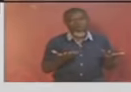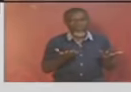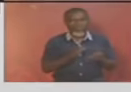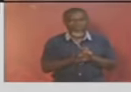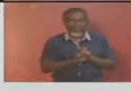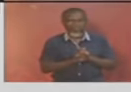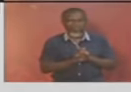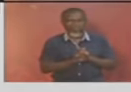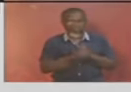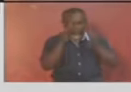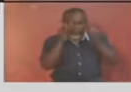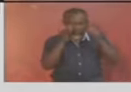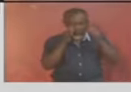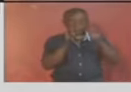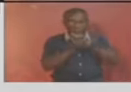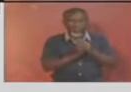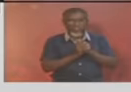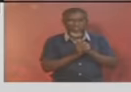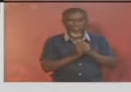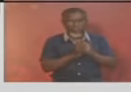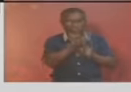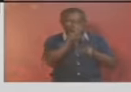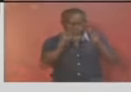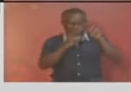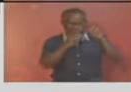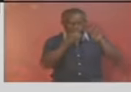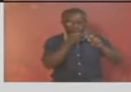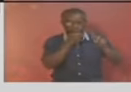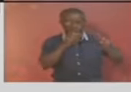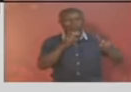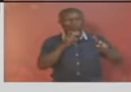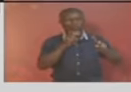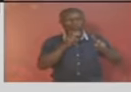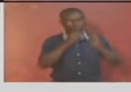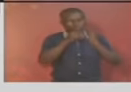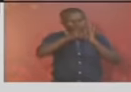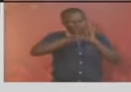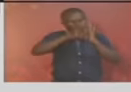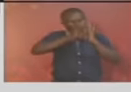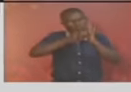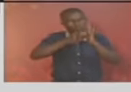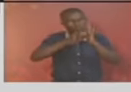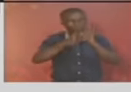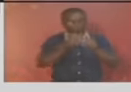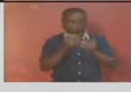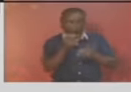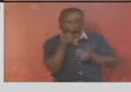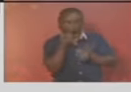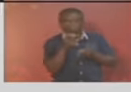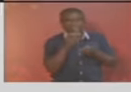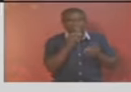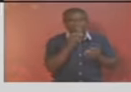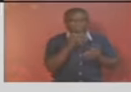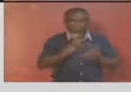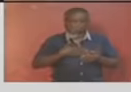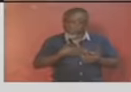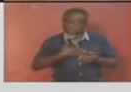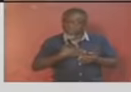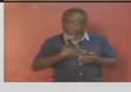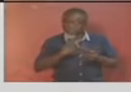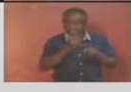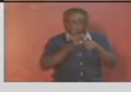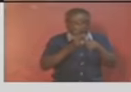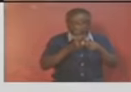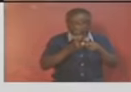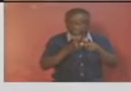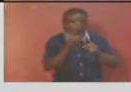be devoted to questions and answers from the media. We ask our media representatives, please state your name and the media house that you